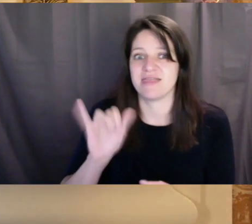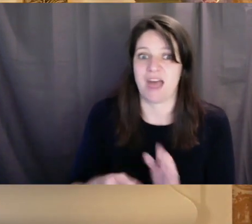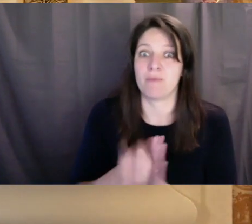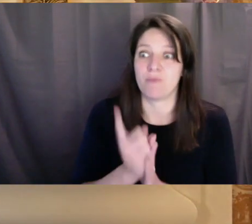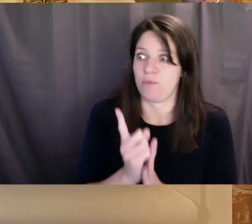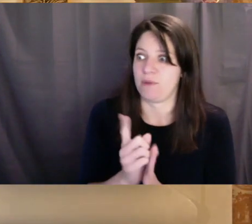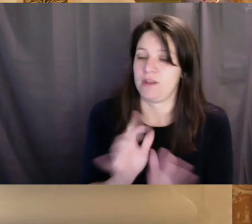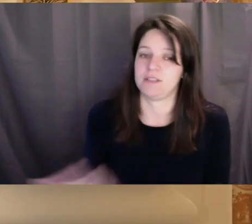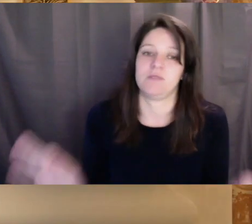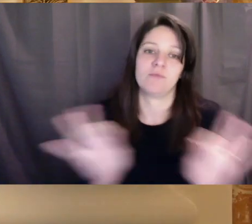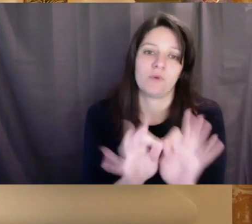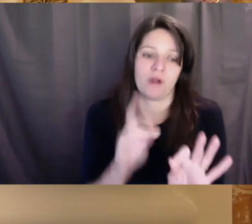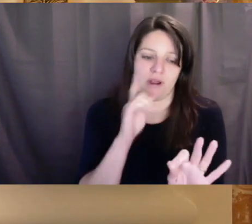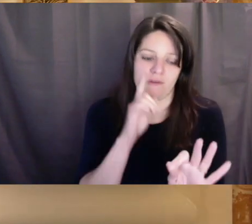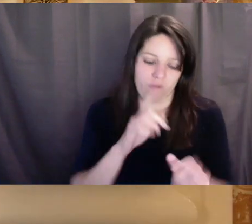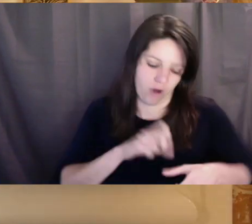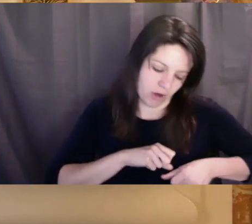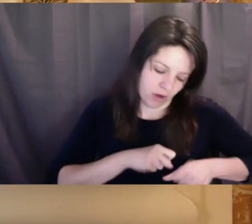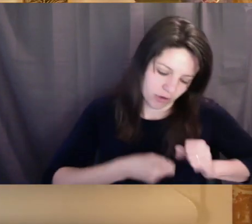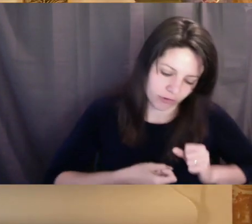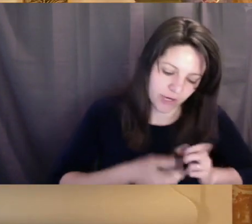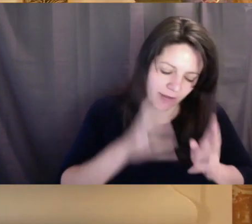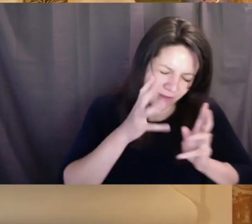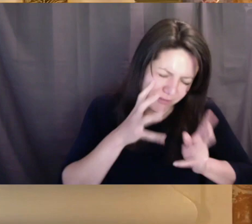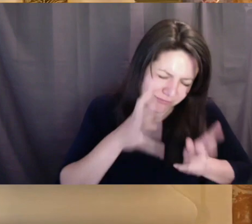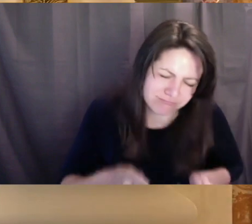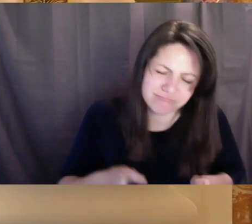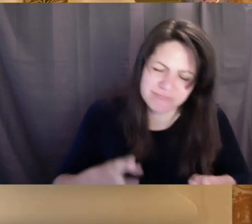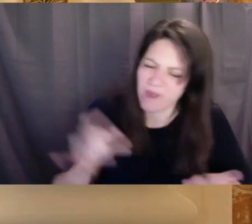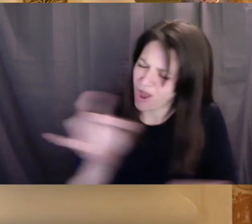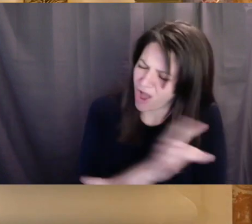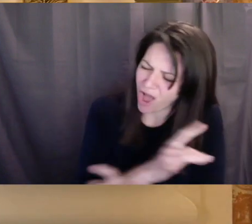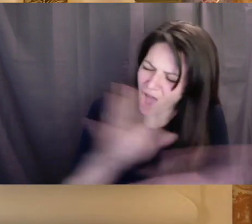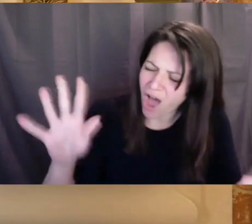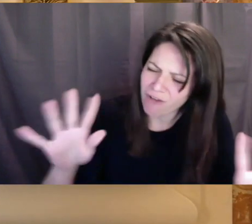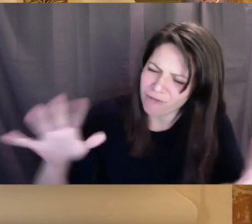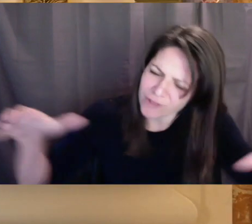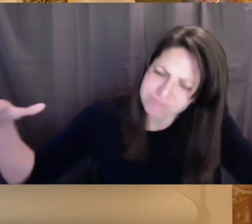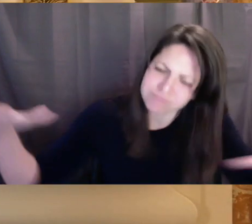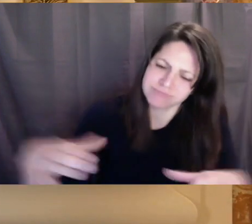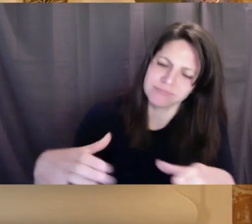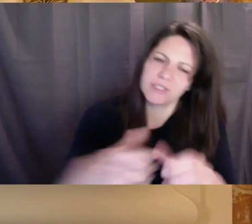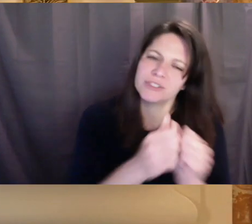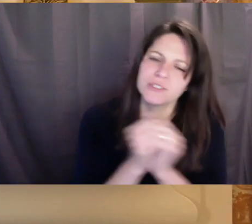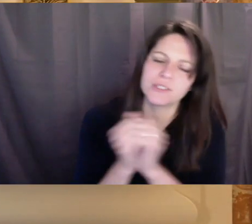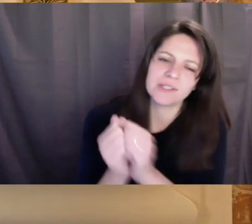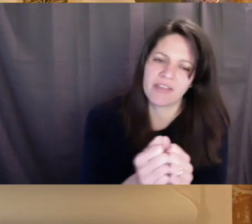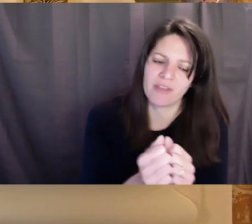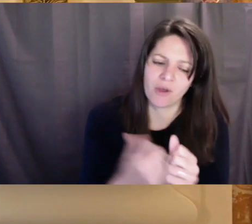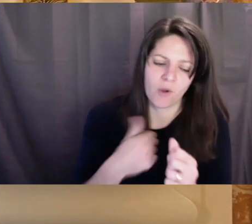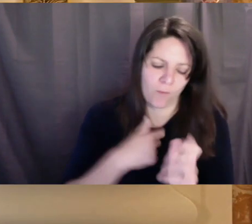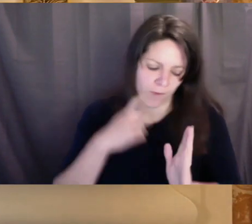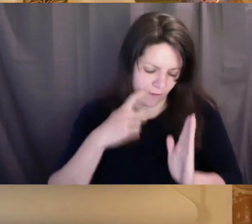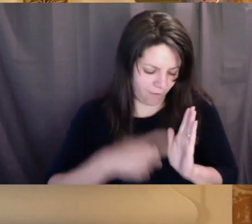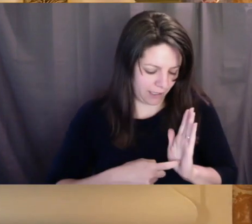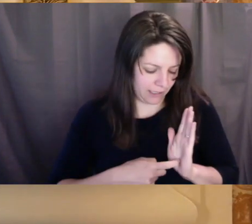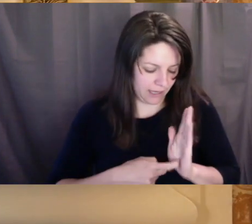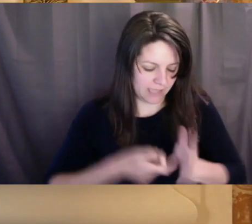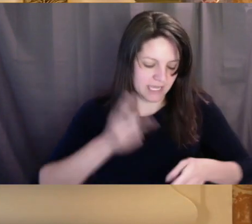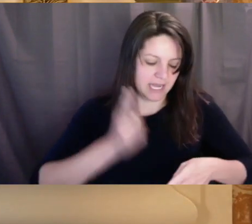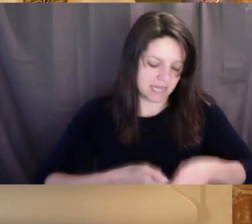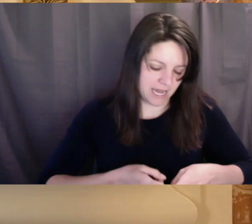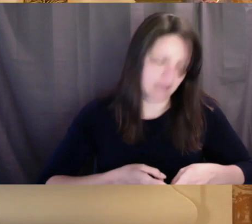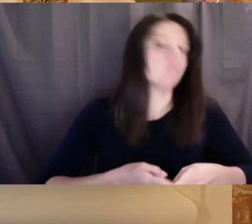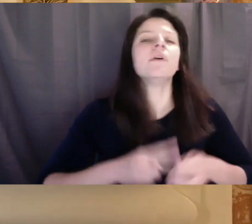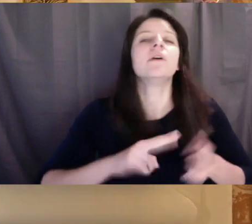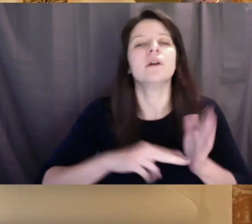is one of the best tools that we have for saying together, this is pretty awful. And by naming and claiming and giving voice to our pain,